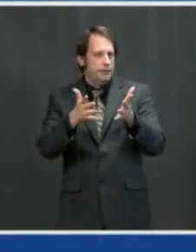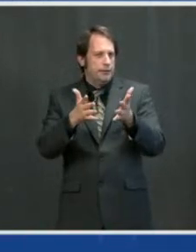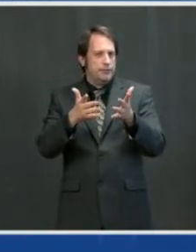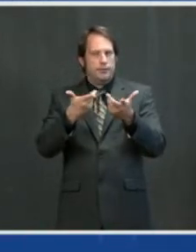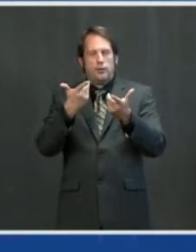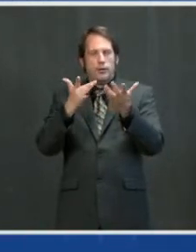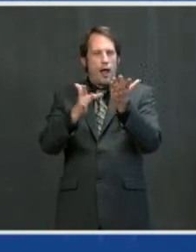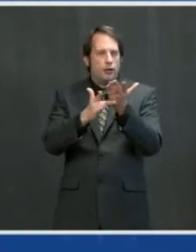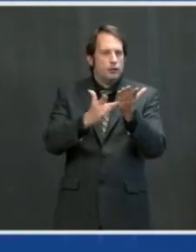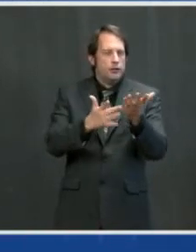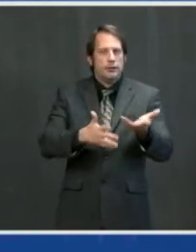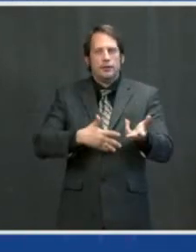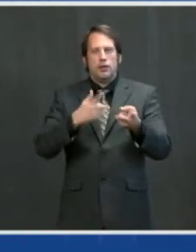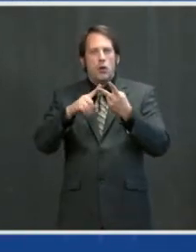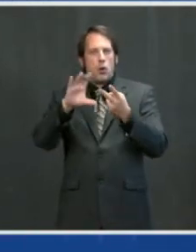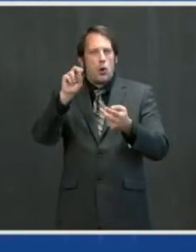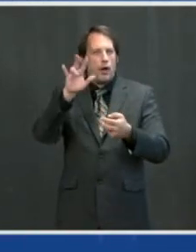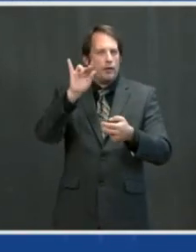climate change.